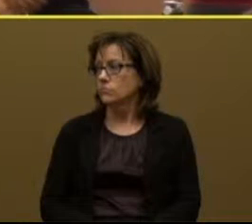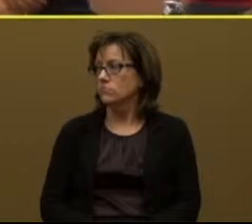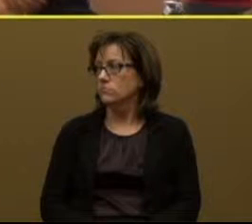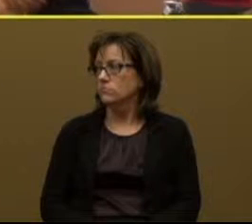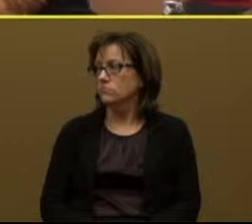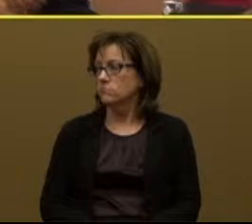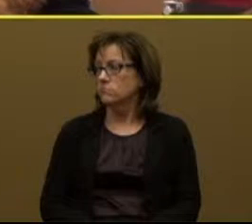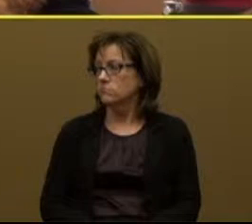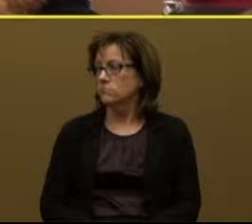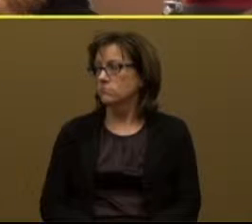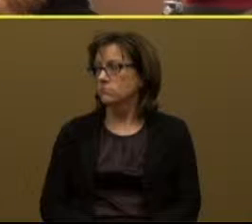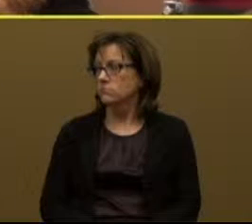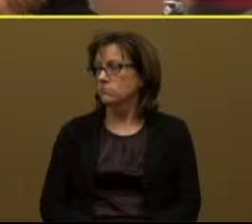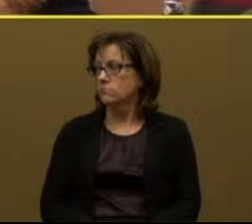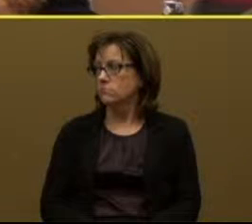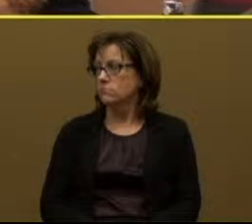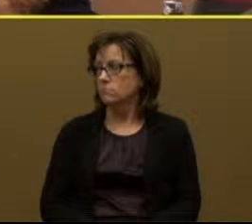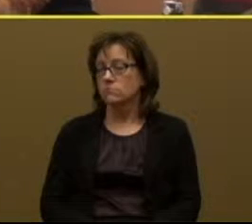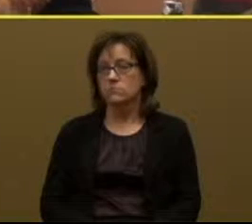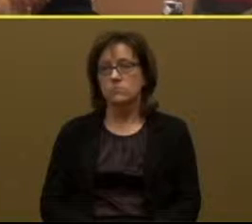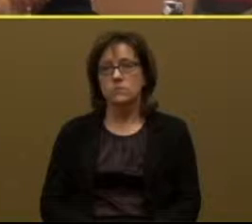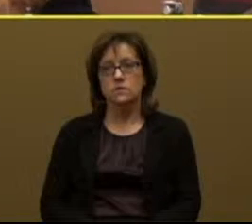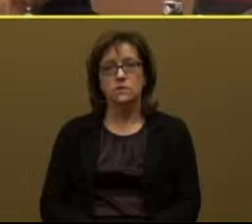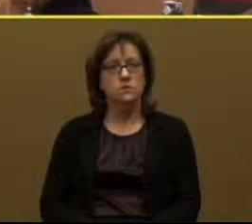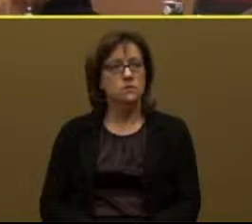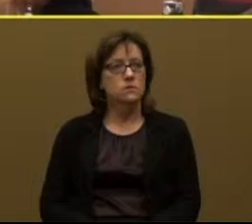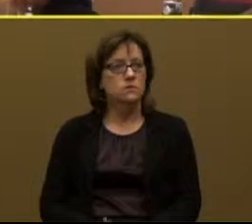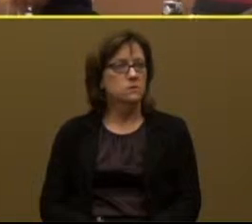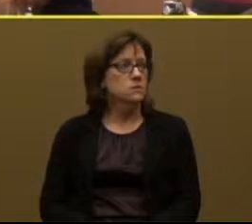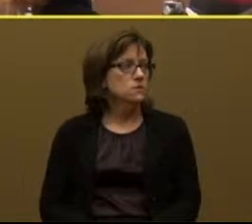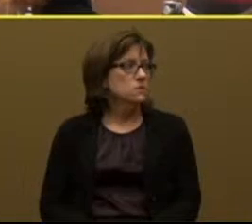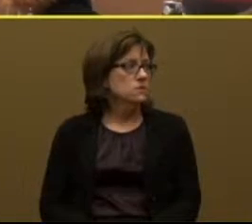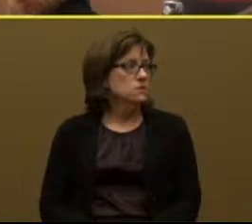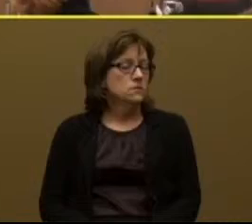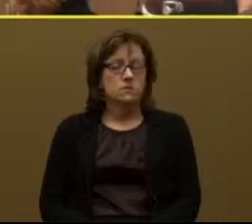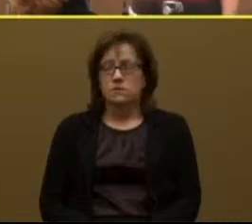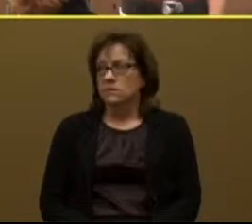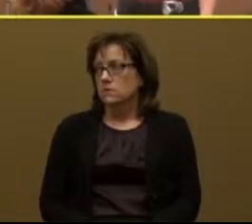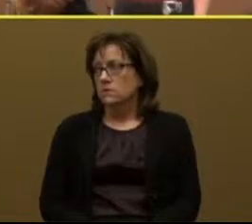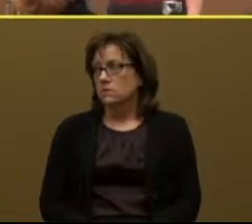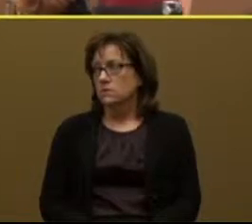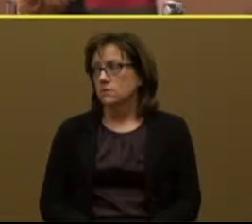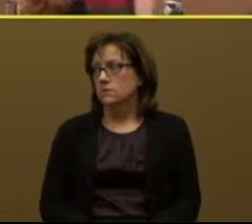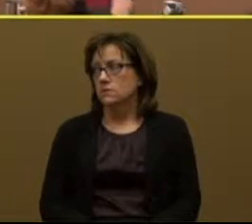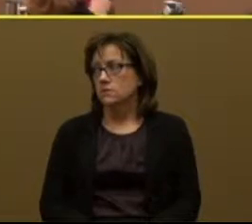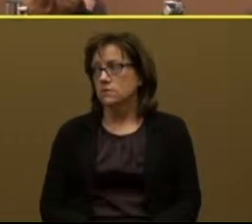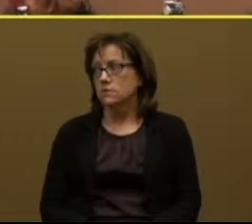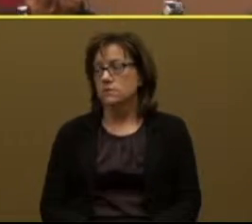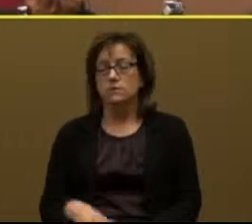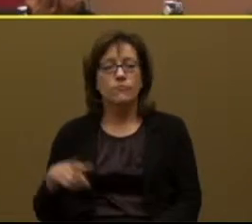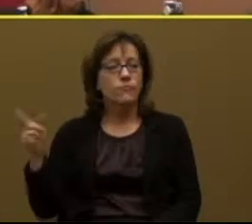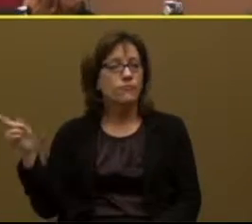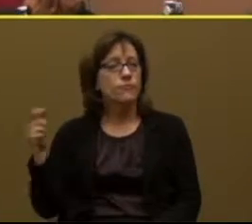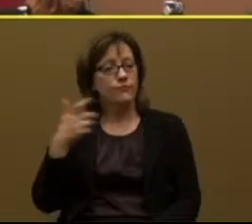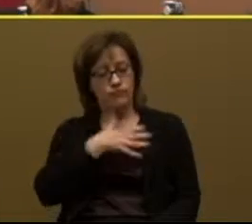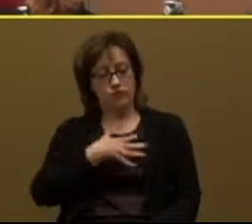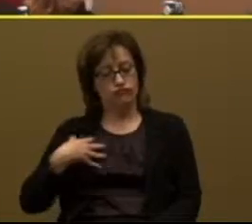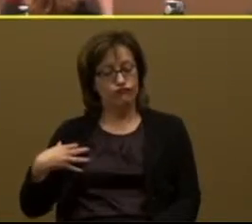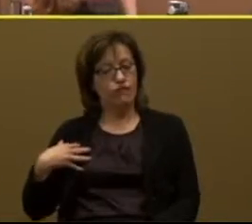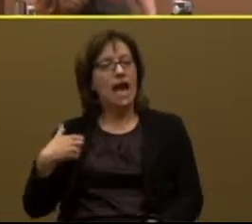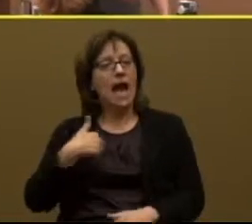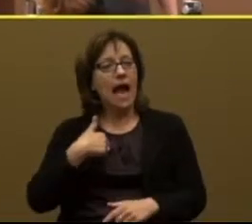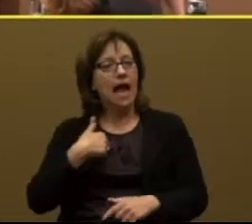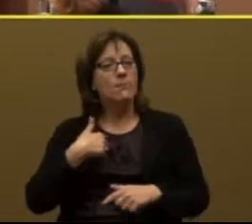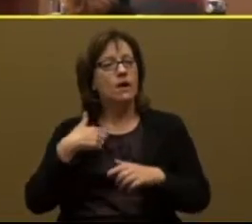And I'm going to put this on so I can actually do this. And I am the prompter right now, okay?